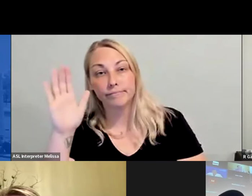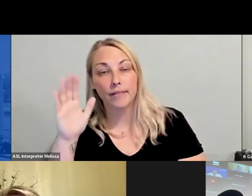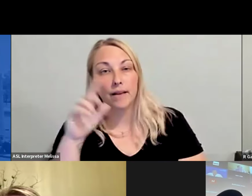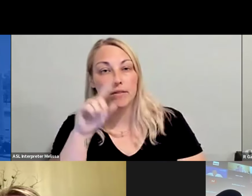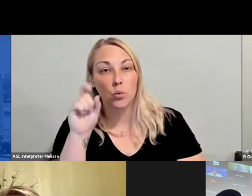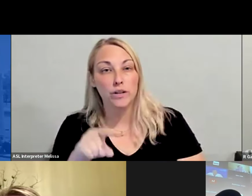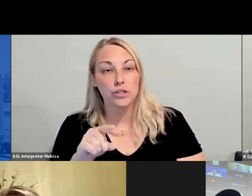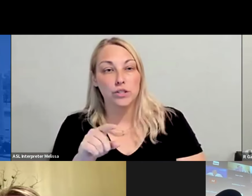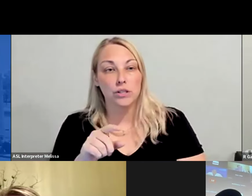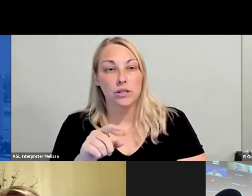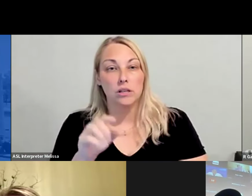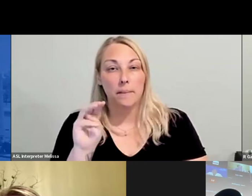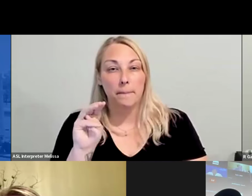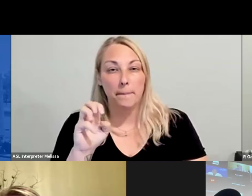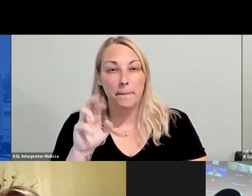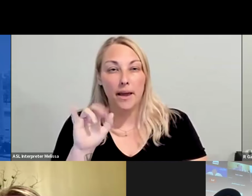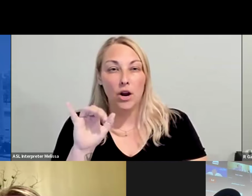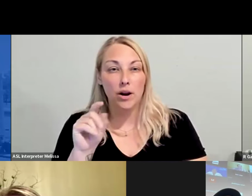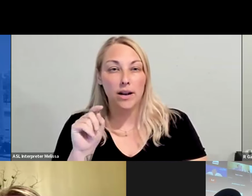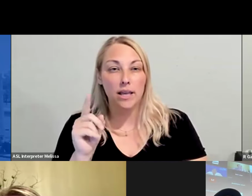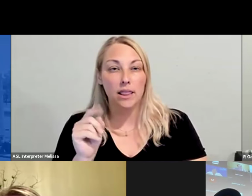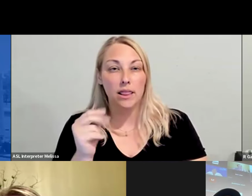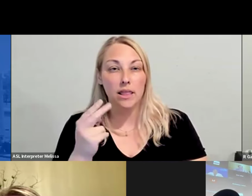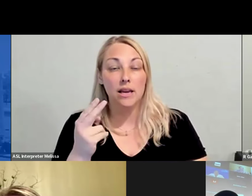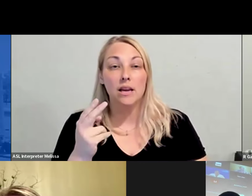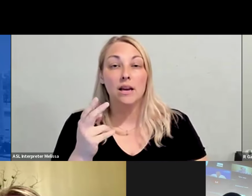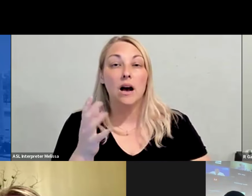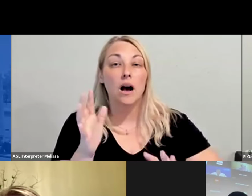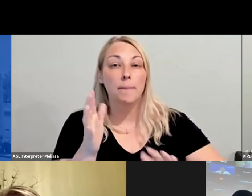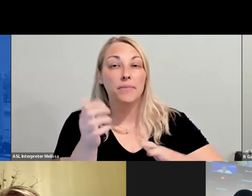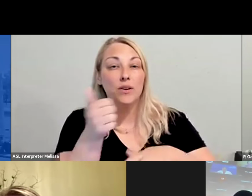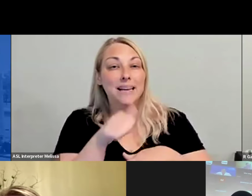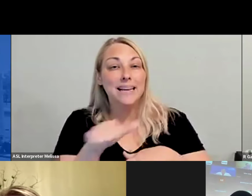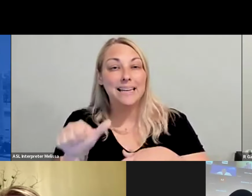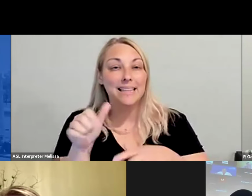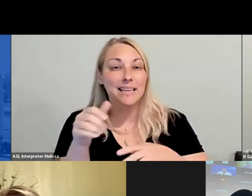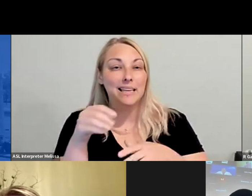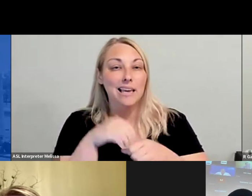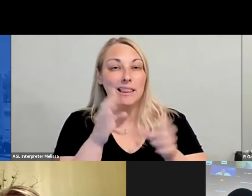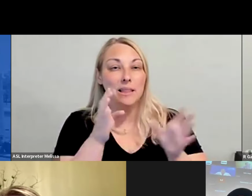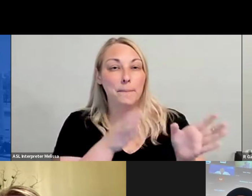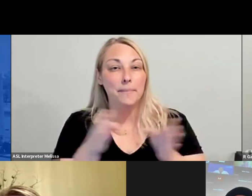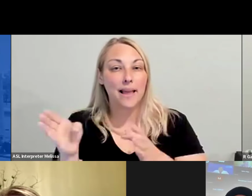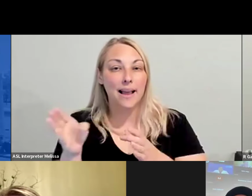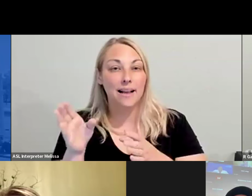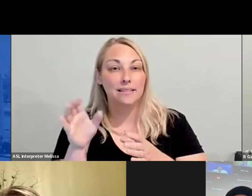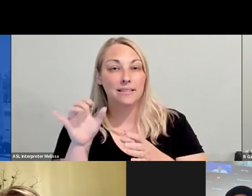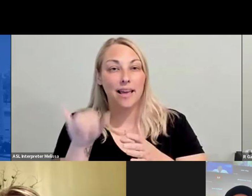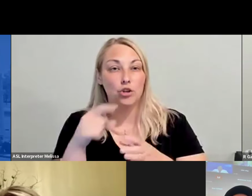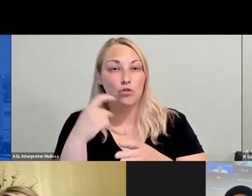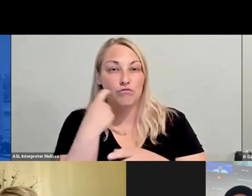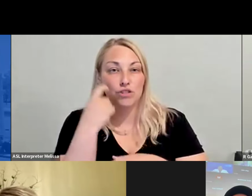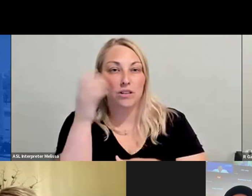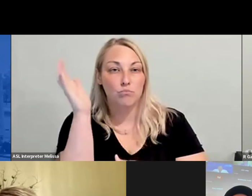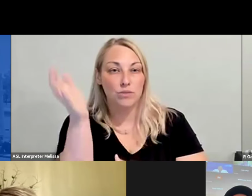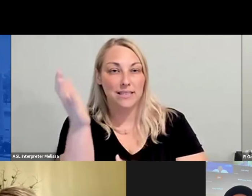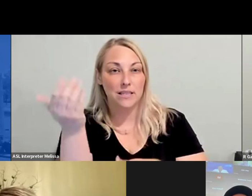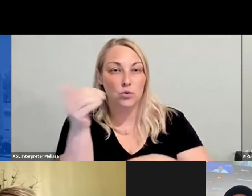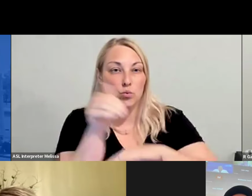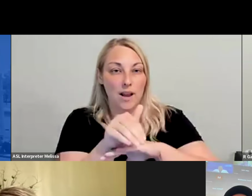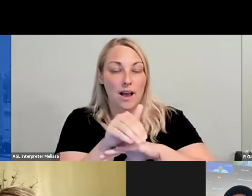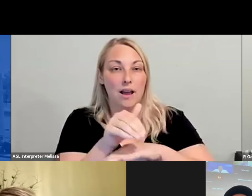Meredith, was anything in the plans about that you have presented tonight